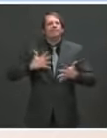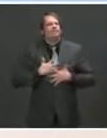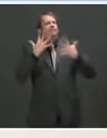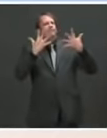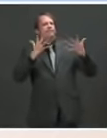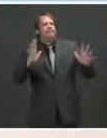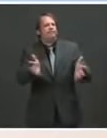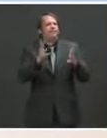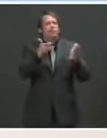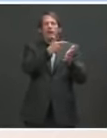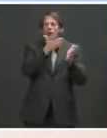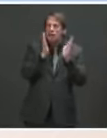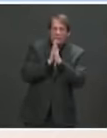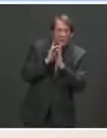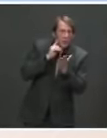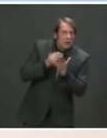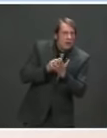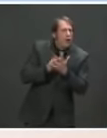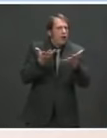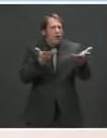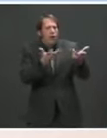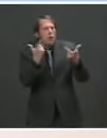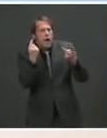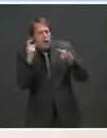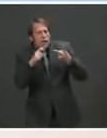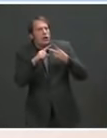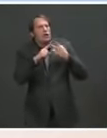in the way that they deserved for the incredible role they've played.